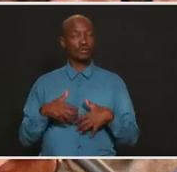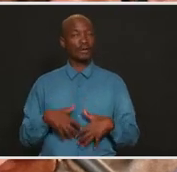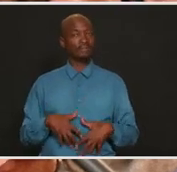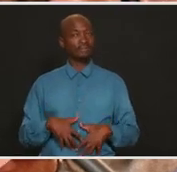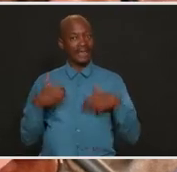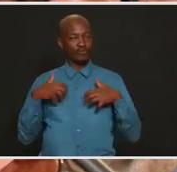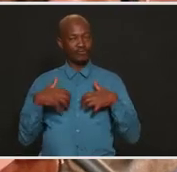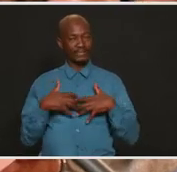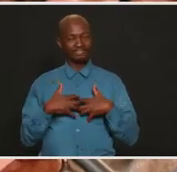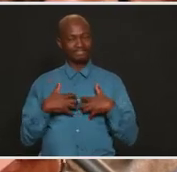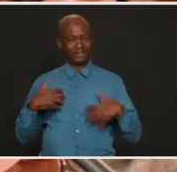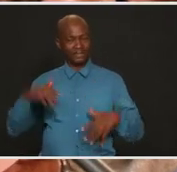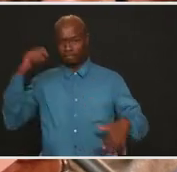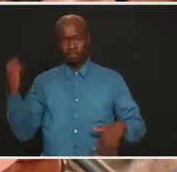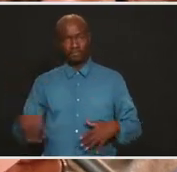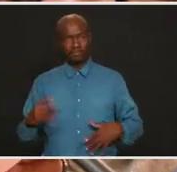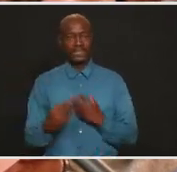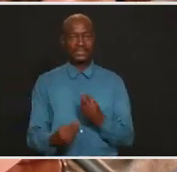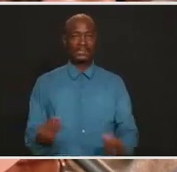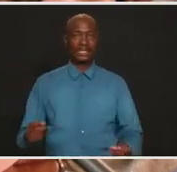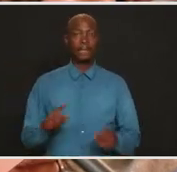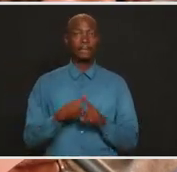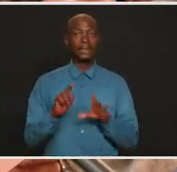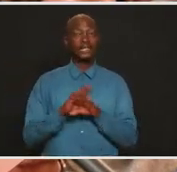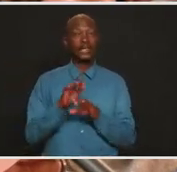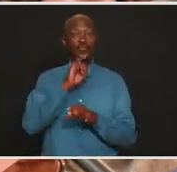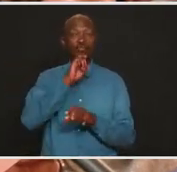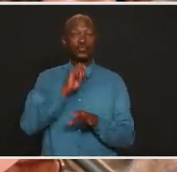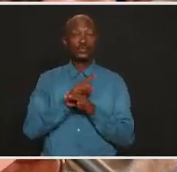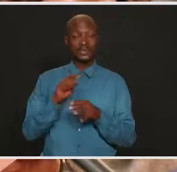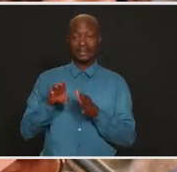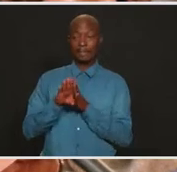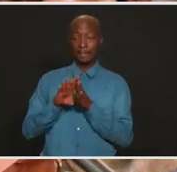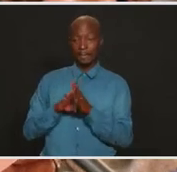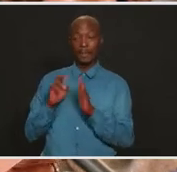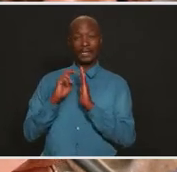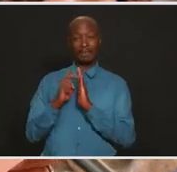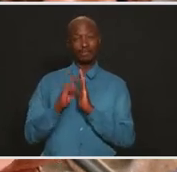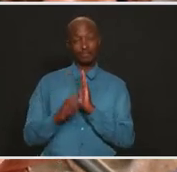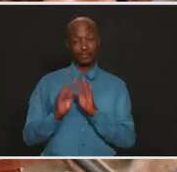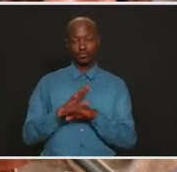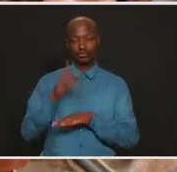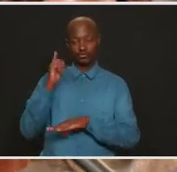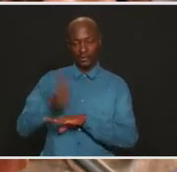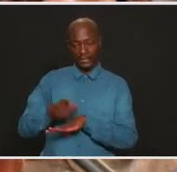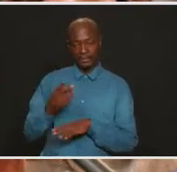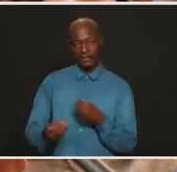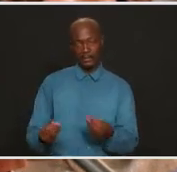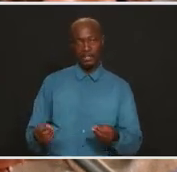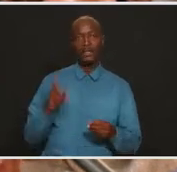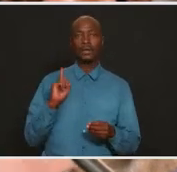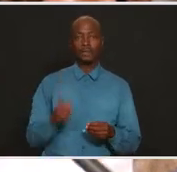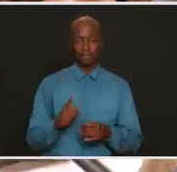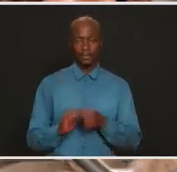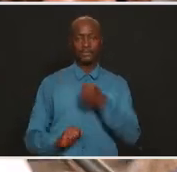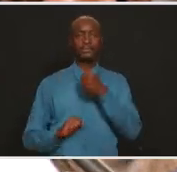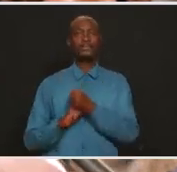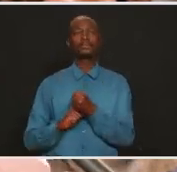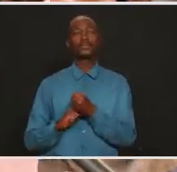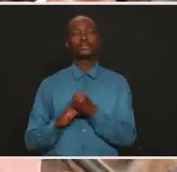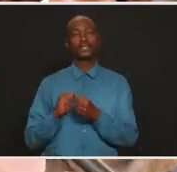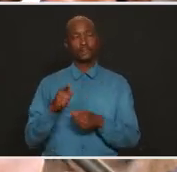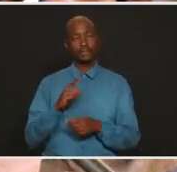should be outlawed but using biblical principles of Love through disciplining children must be supported